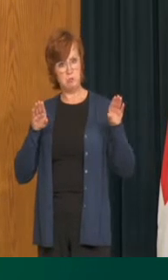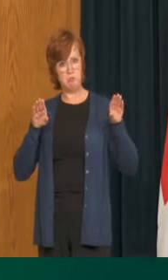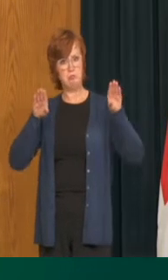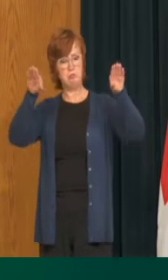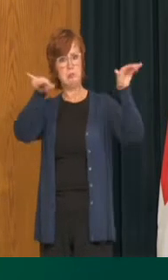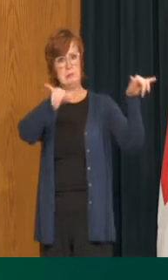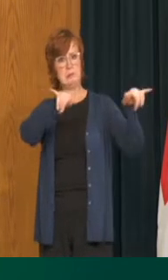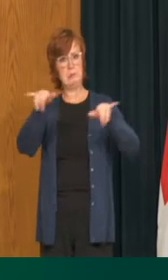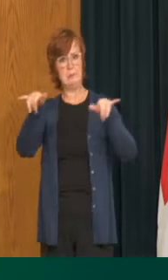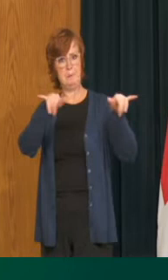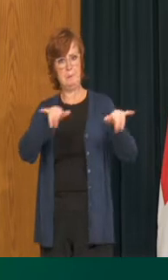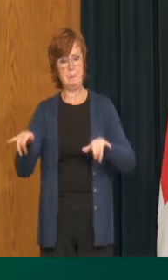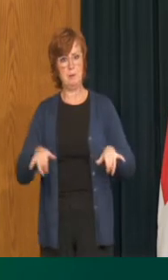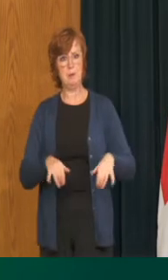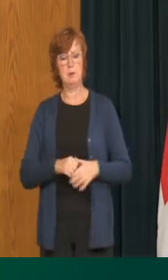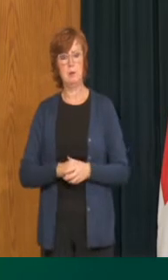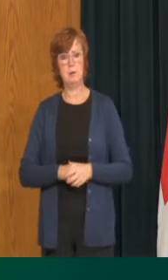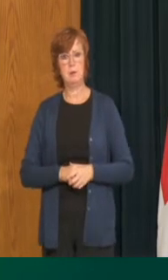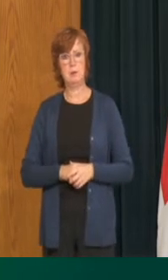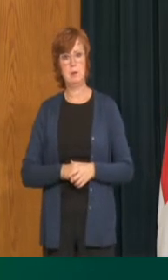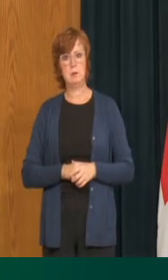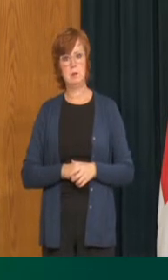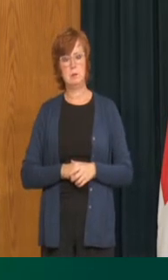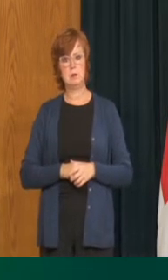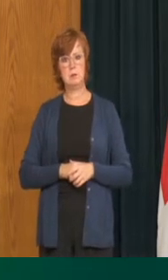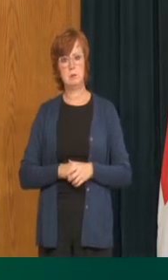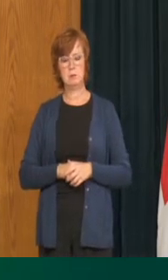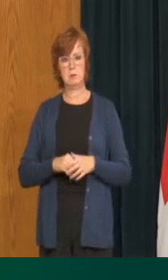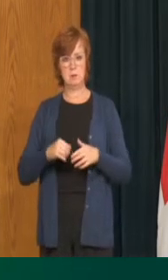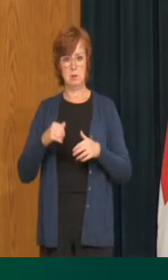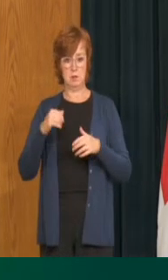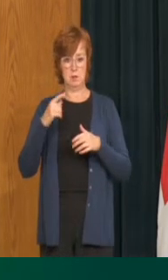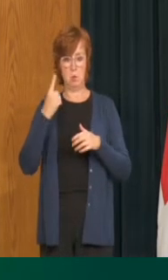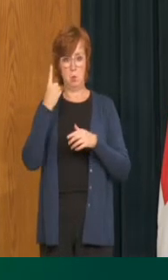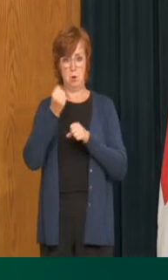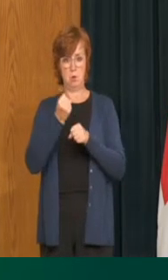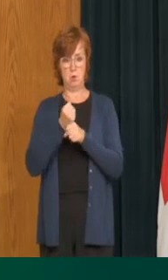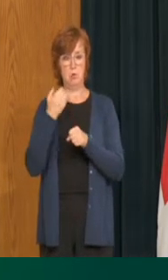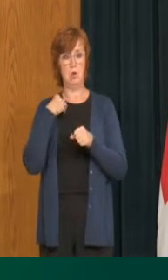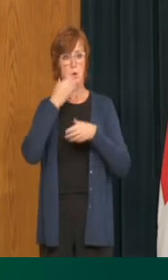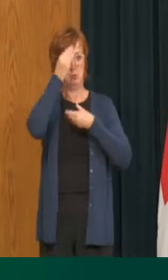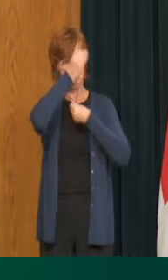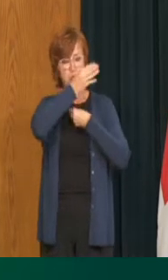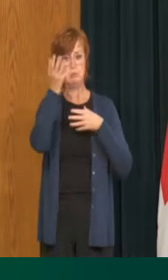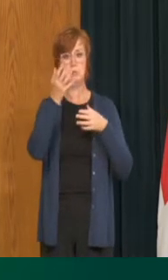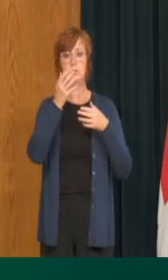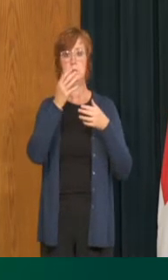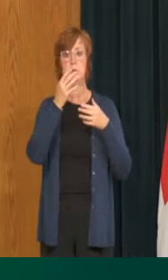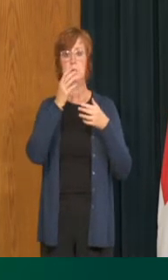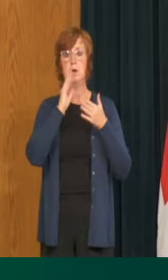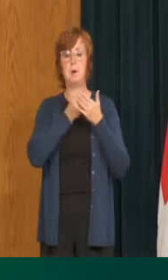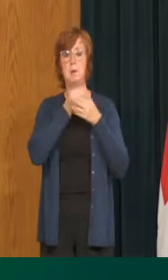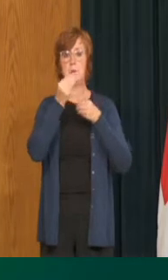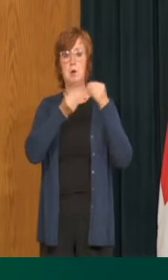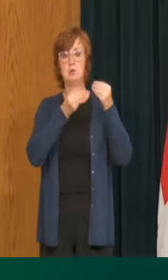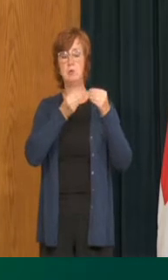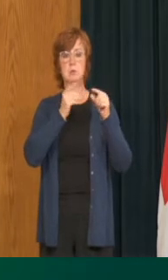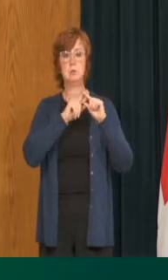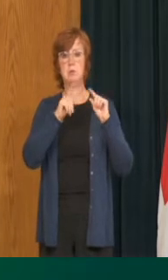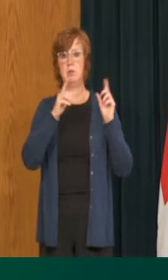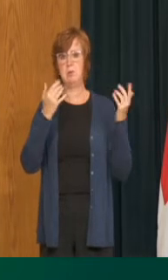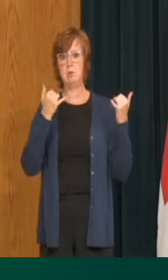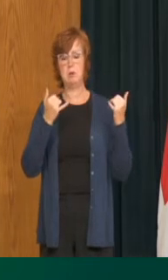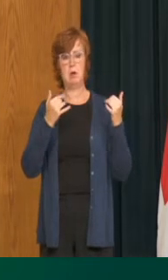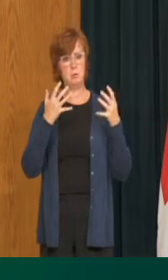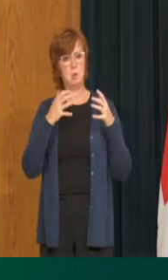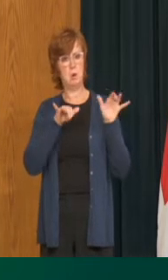targets for the province of Saskatchewan. Now we have to do things a little differently in the short term, but most certainly we are working